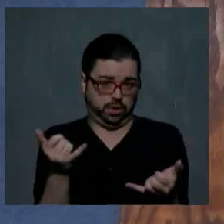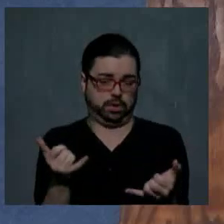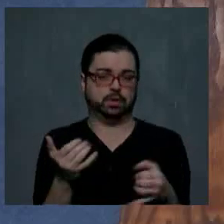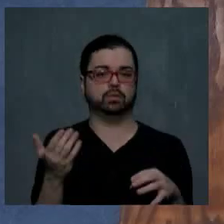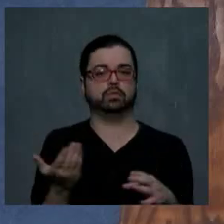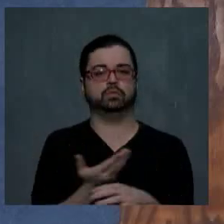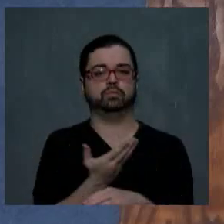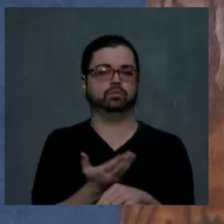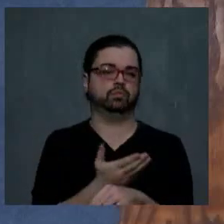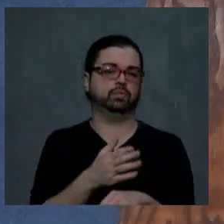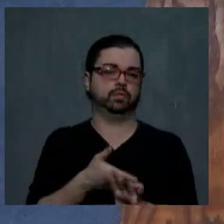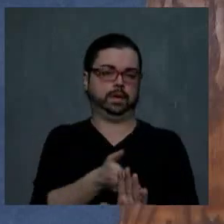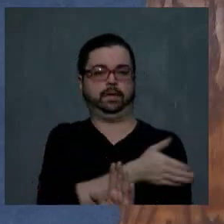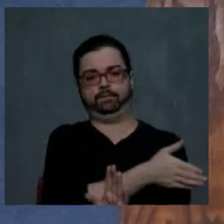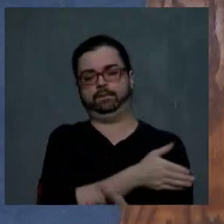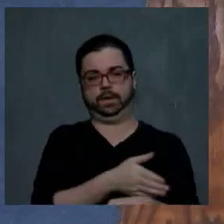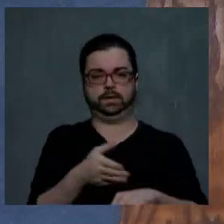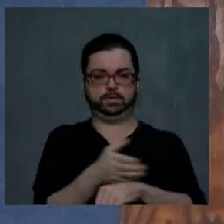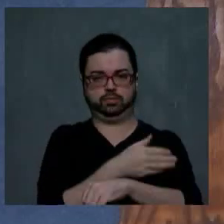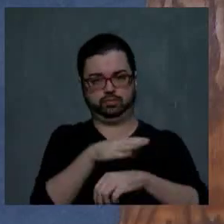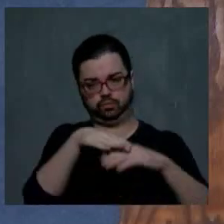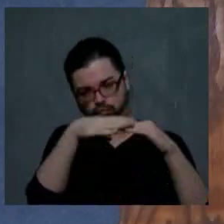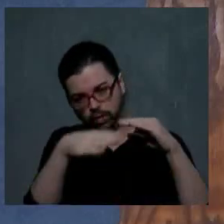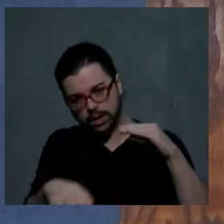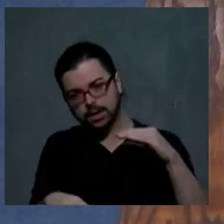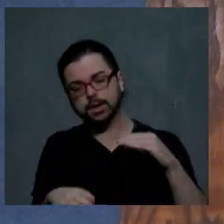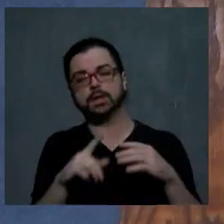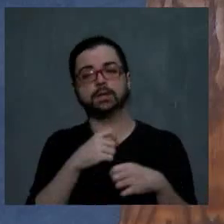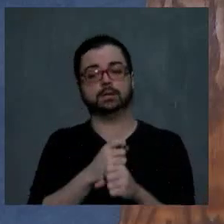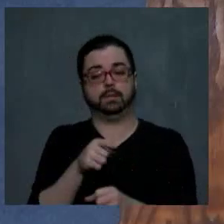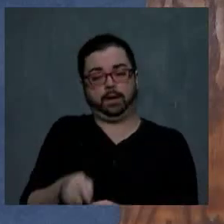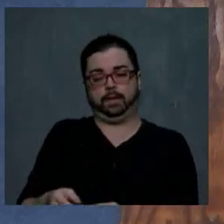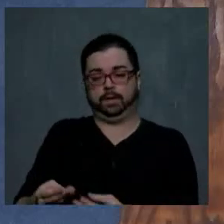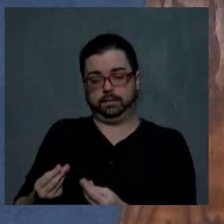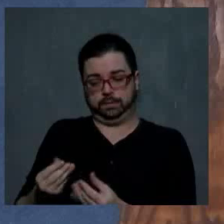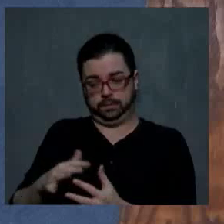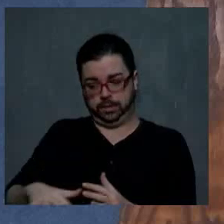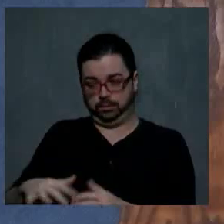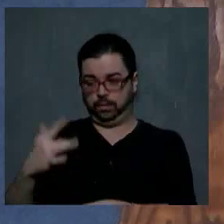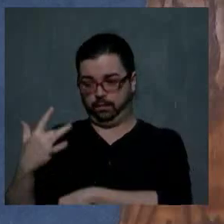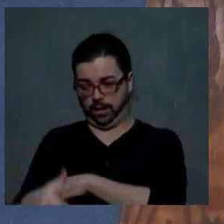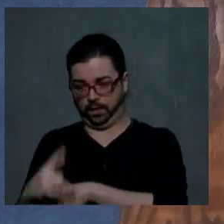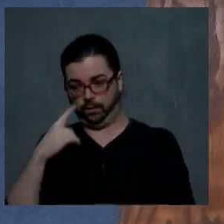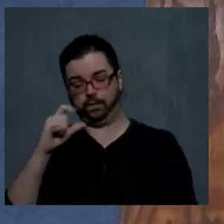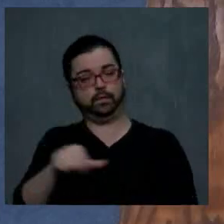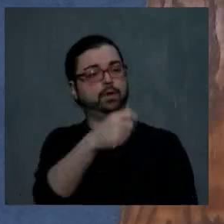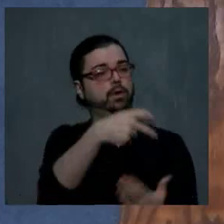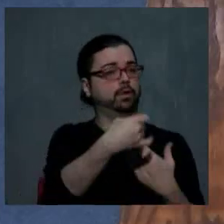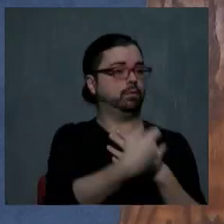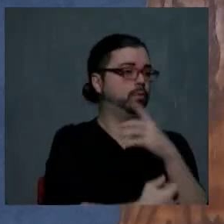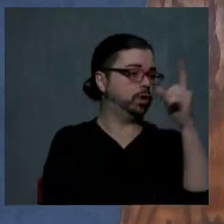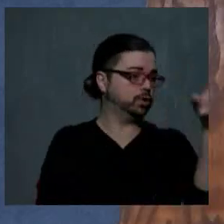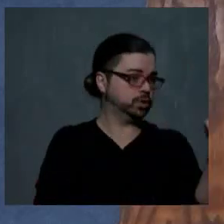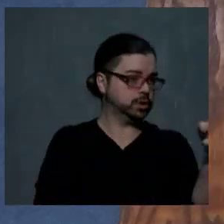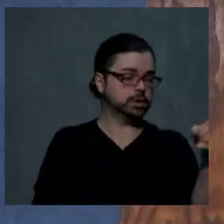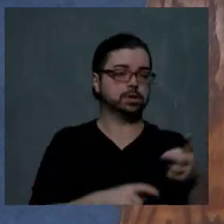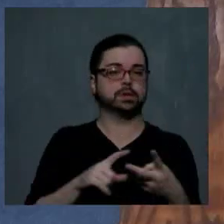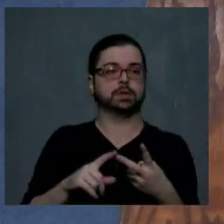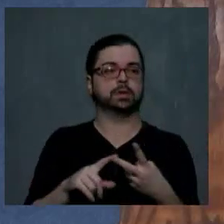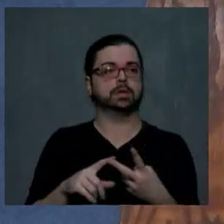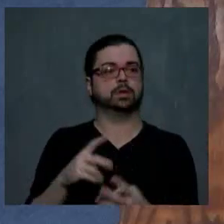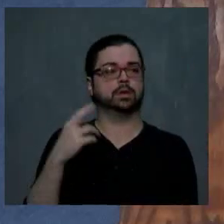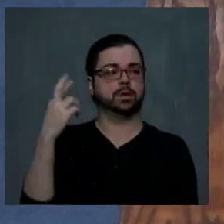advanced grading and everything is to make this a material available for another project in the area and realize some of the economies of being able